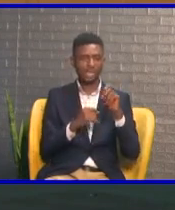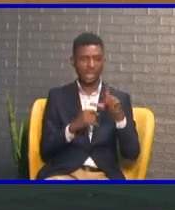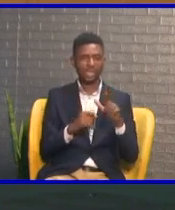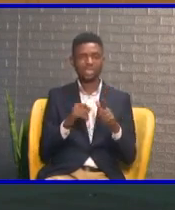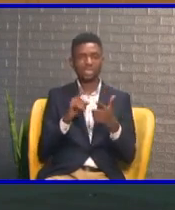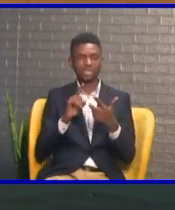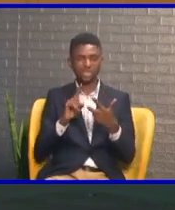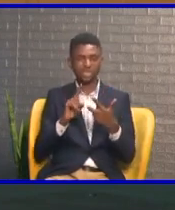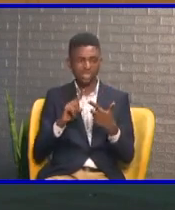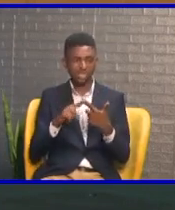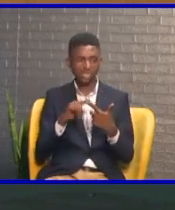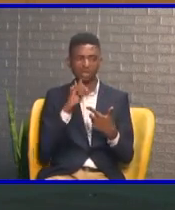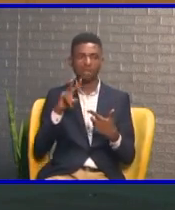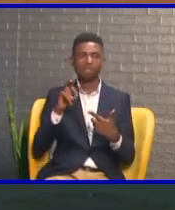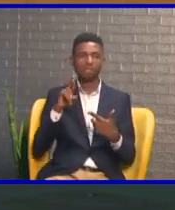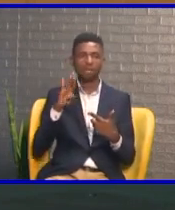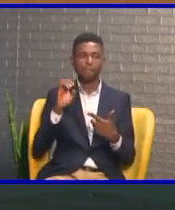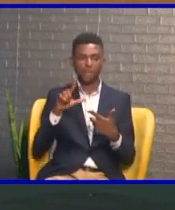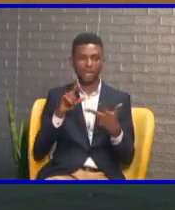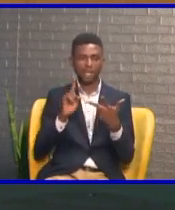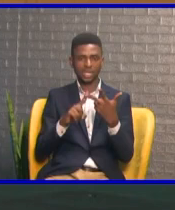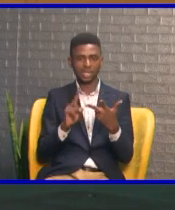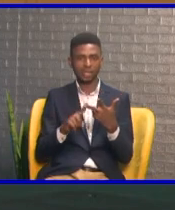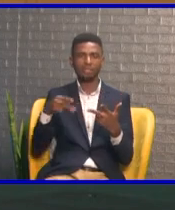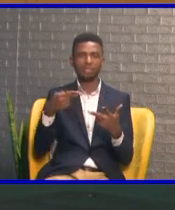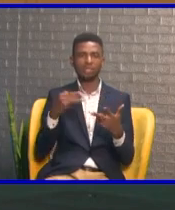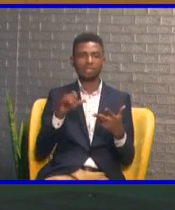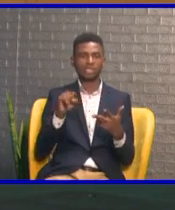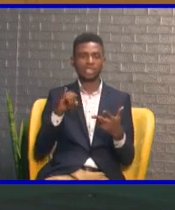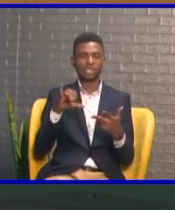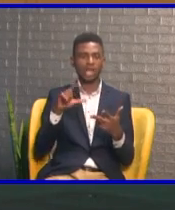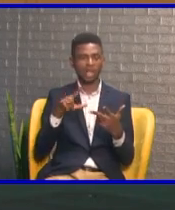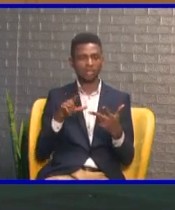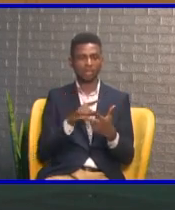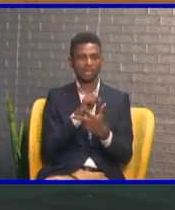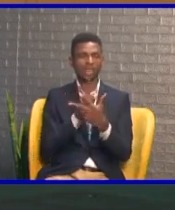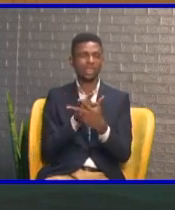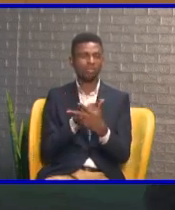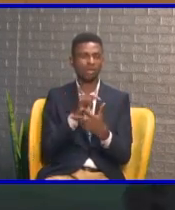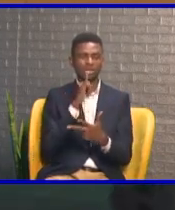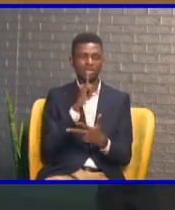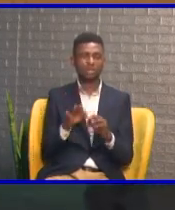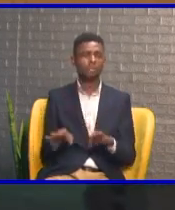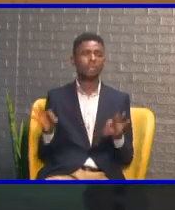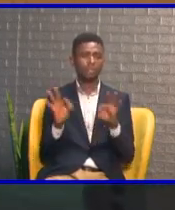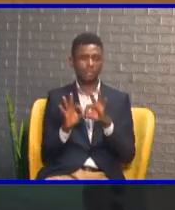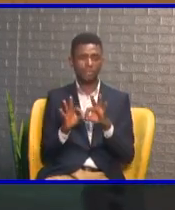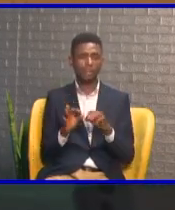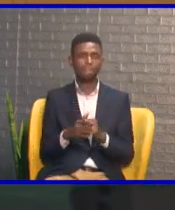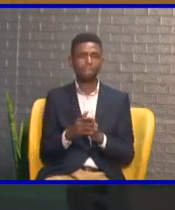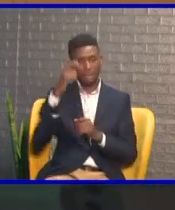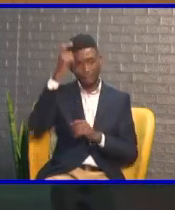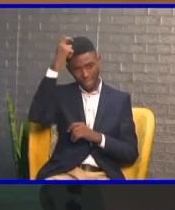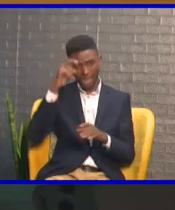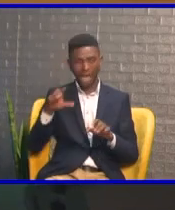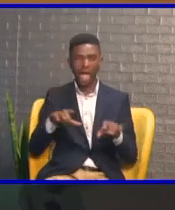verbal. And the third is physical action, which is movement. But the first is important. Mental